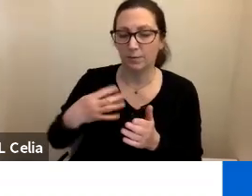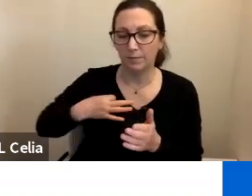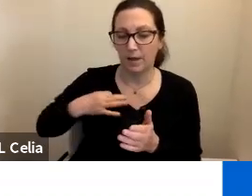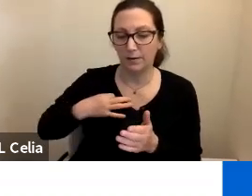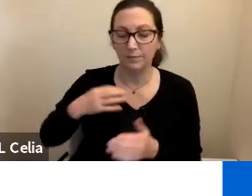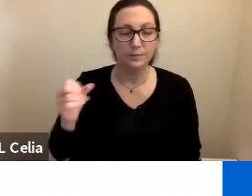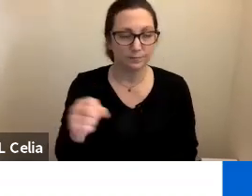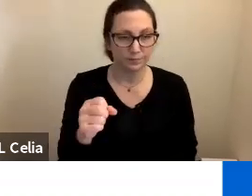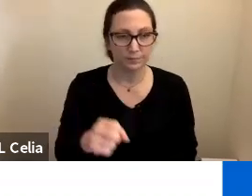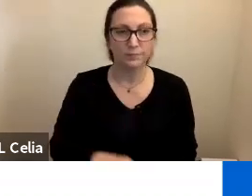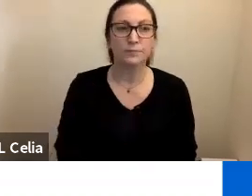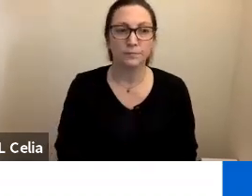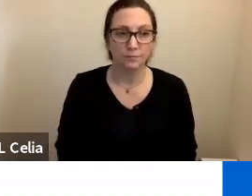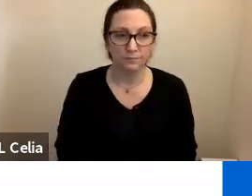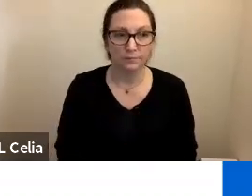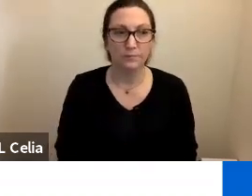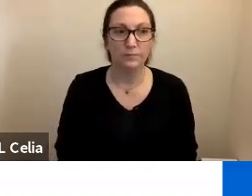Yeah.